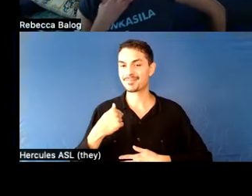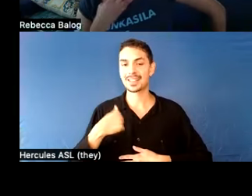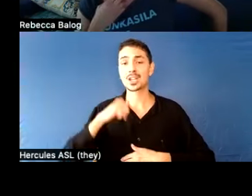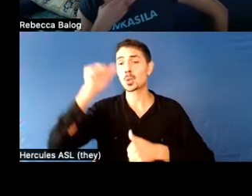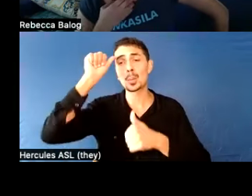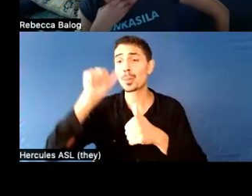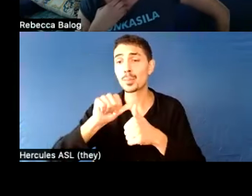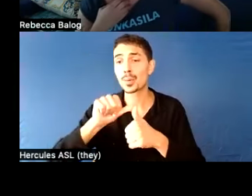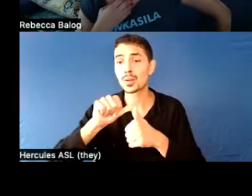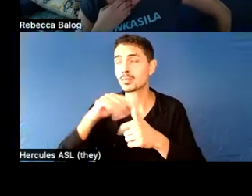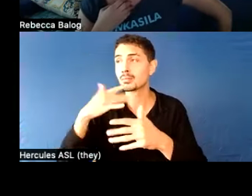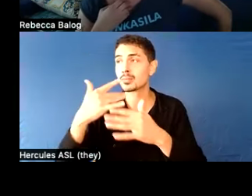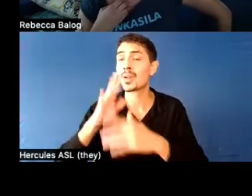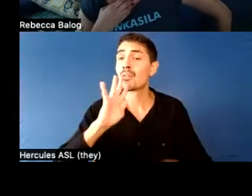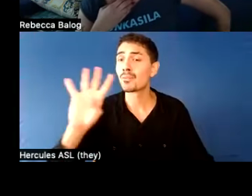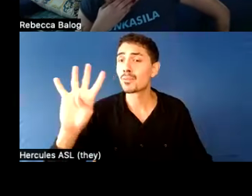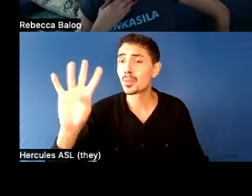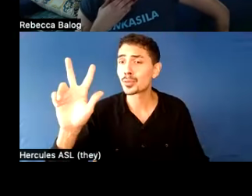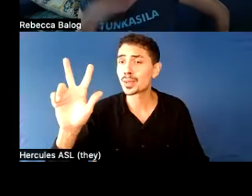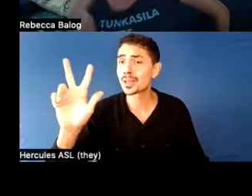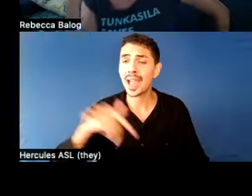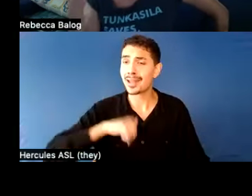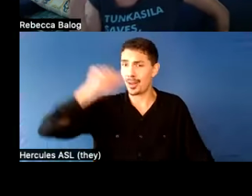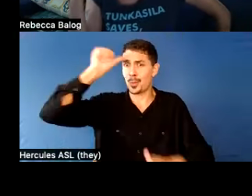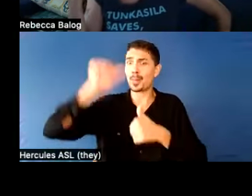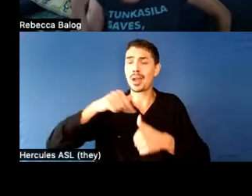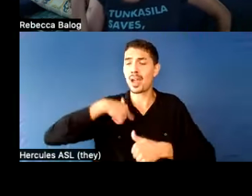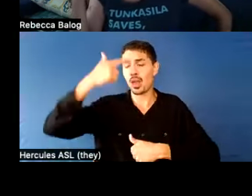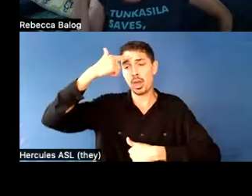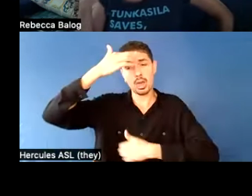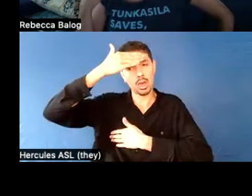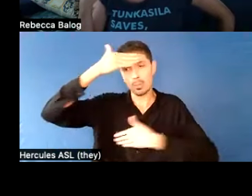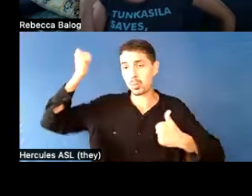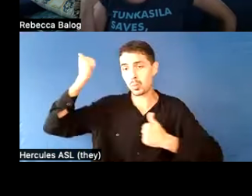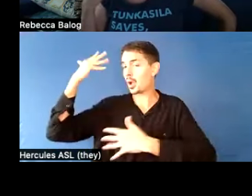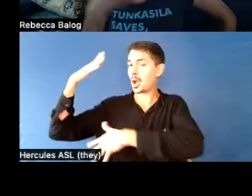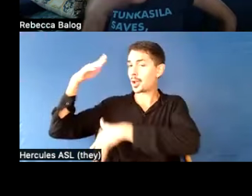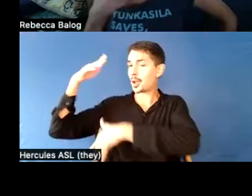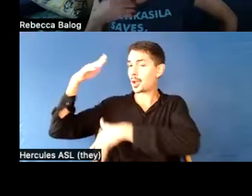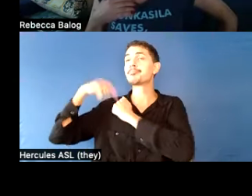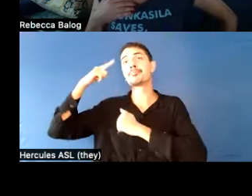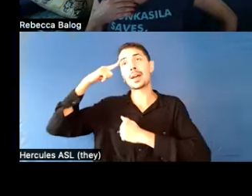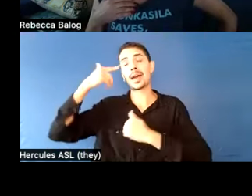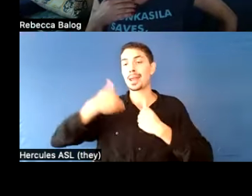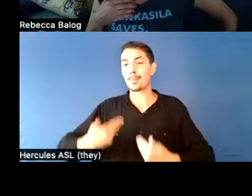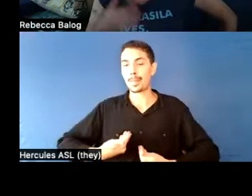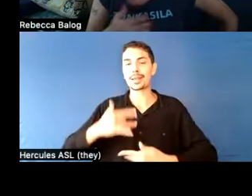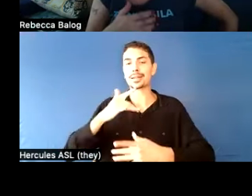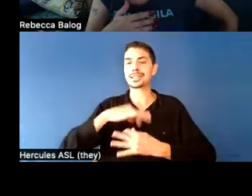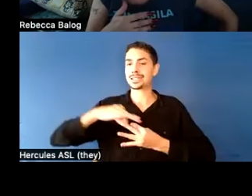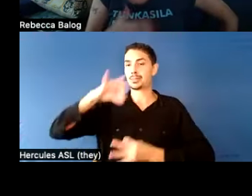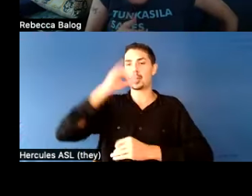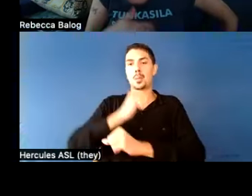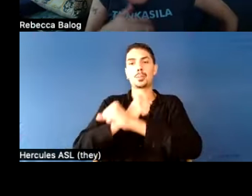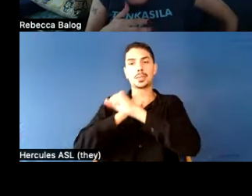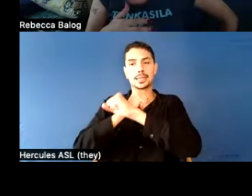old. Like I didn't even remember it, because that's how our minds and our spirits and our bodies protect us sometimes.